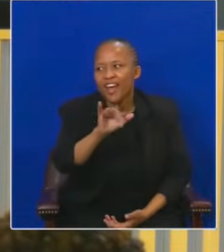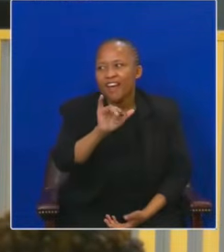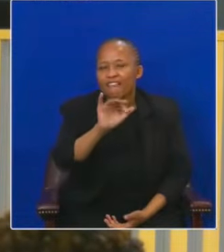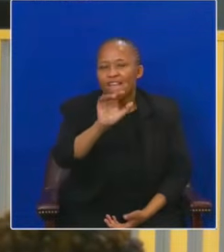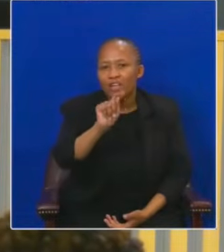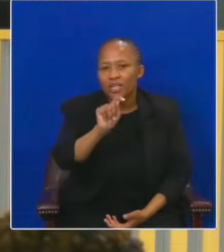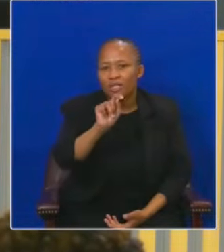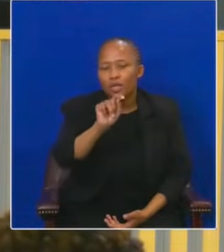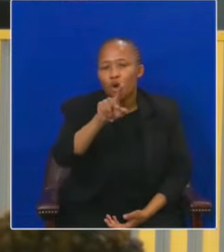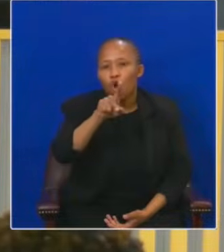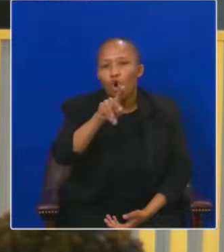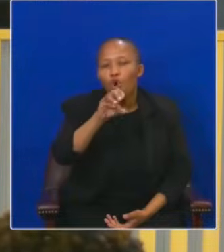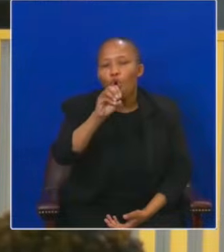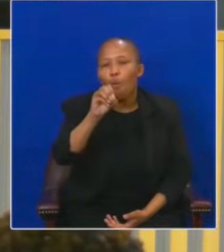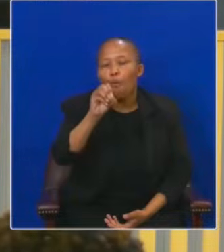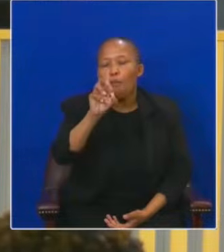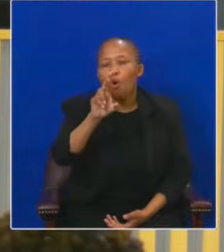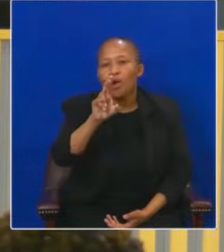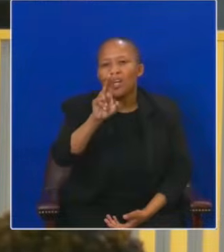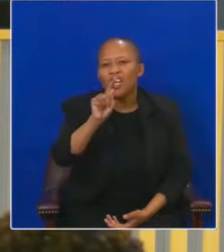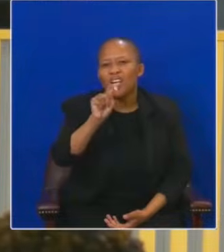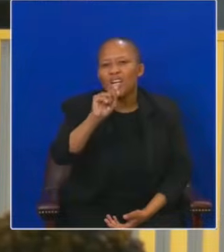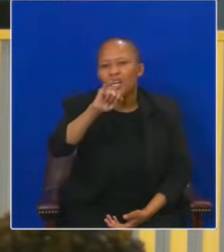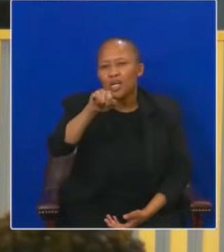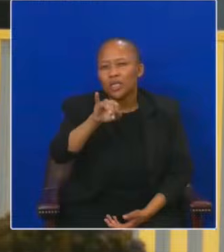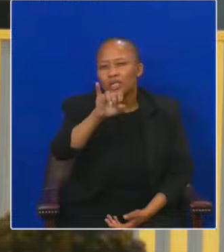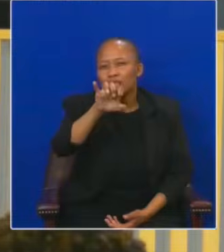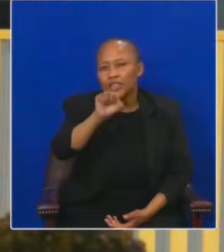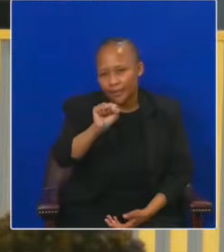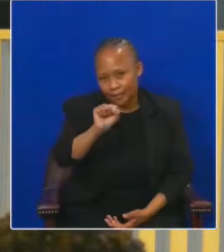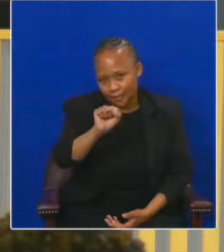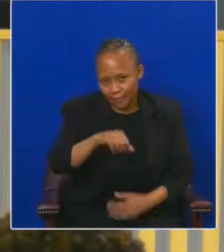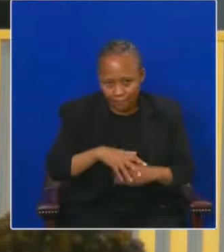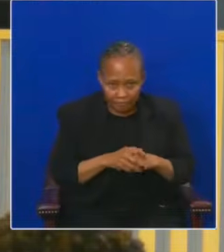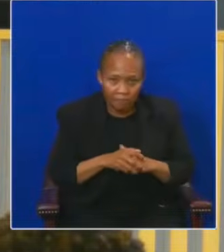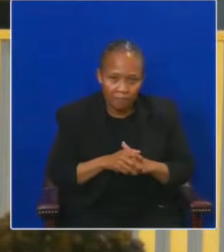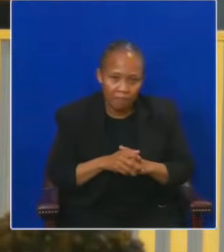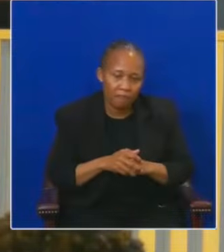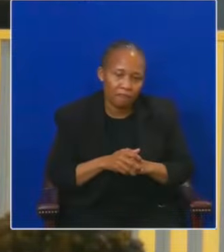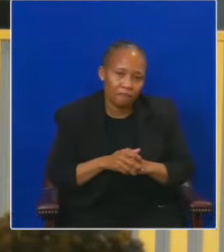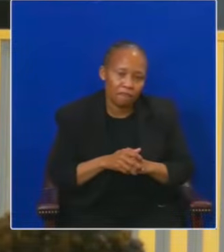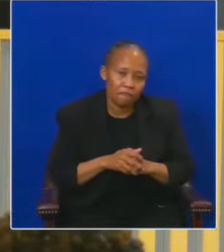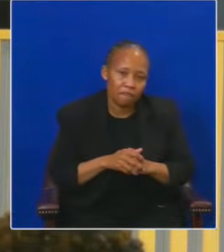So, on this parallel operation,